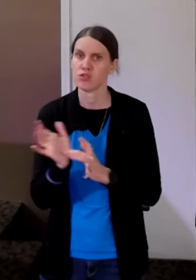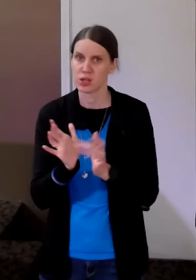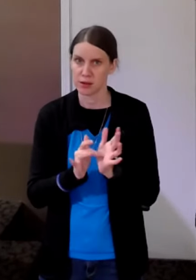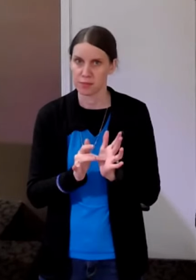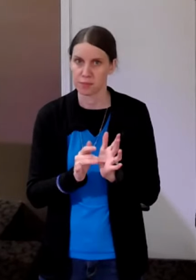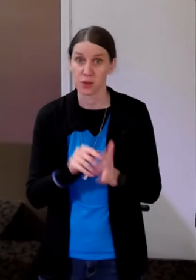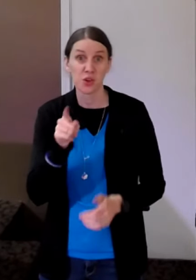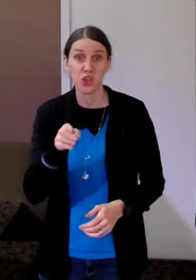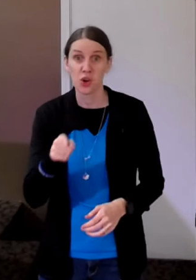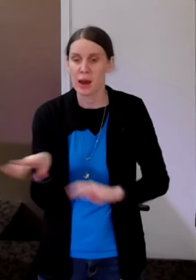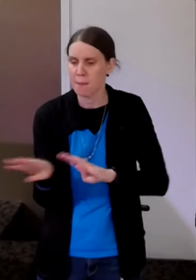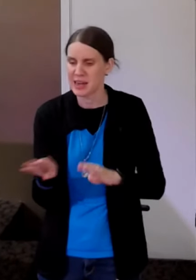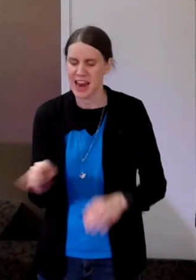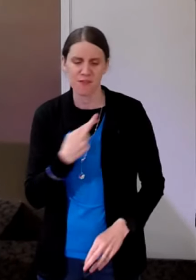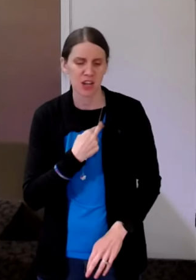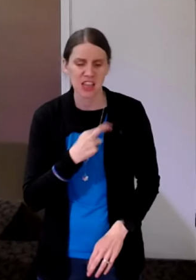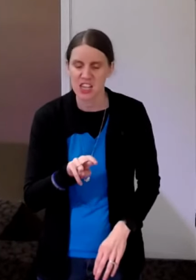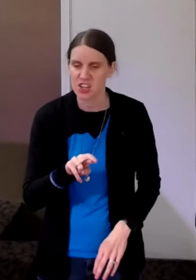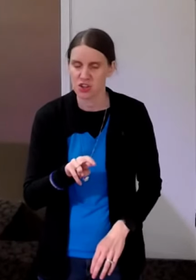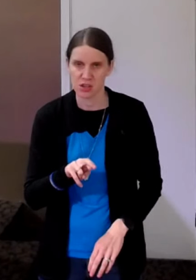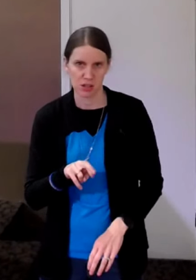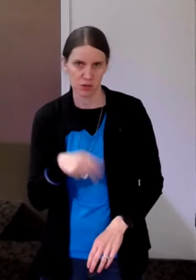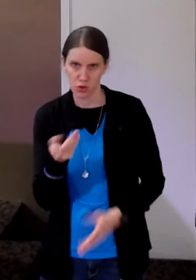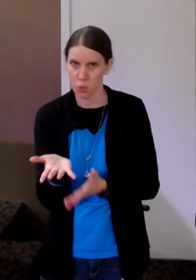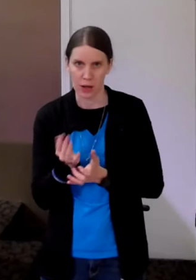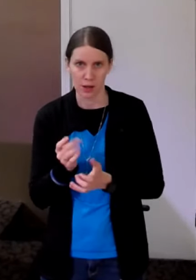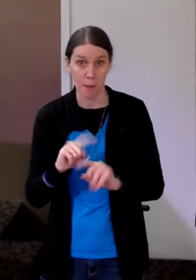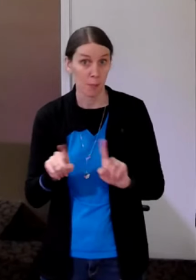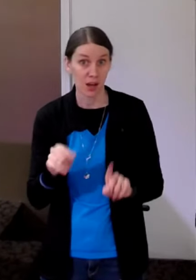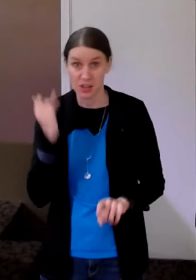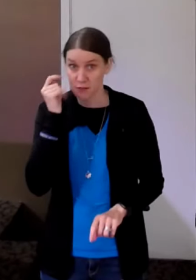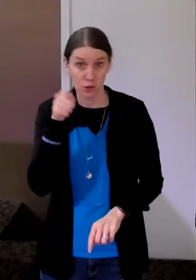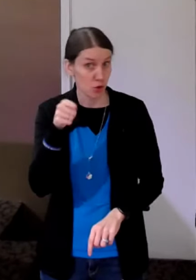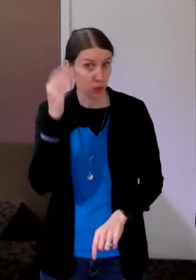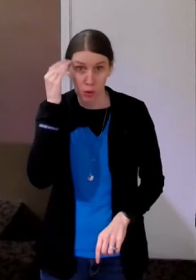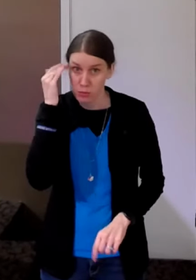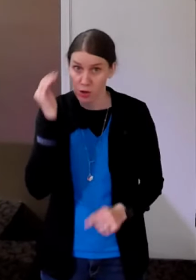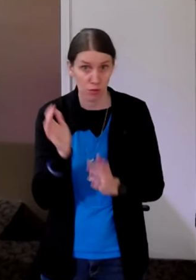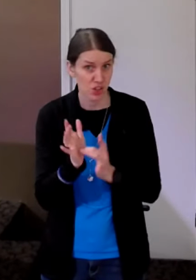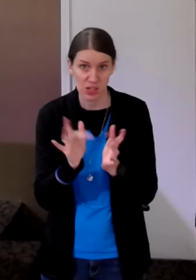You can be as religious and dedicated as you want, but if you don't know Jesus,